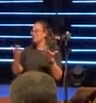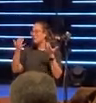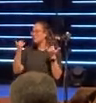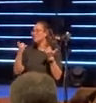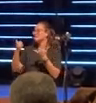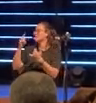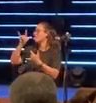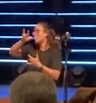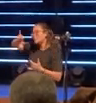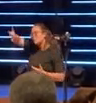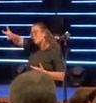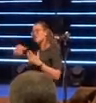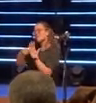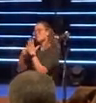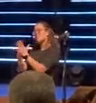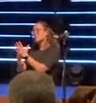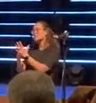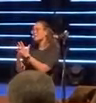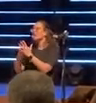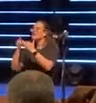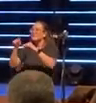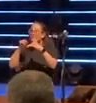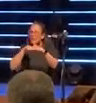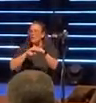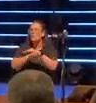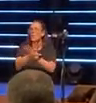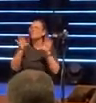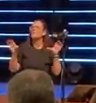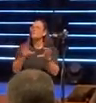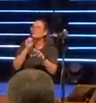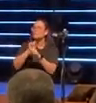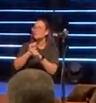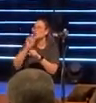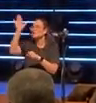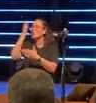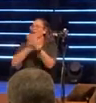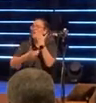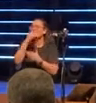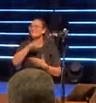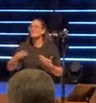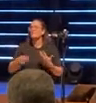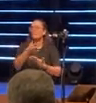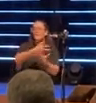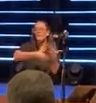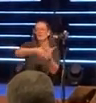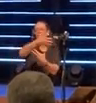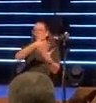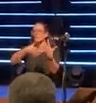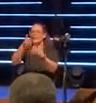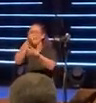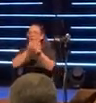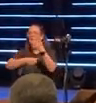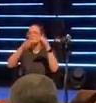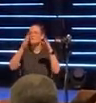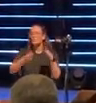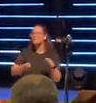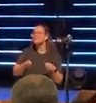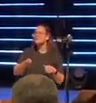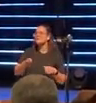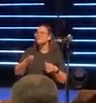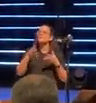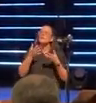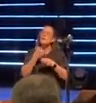love for them as they go and do the work of hands and feet. As they interact with every single person, Father, would you make a